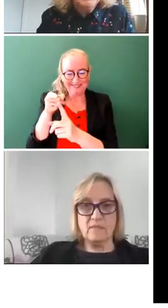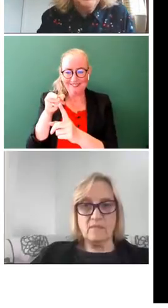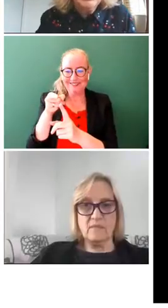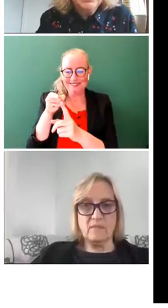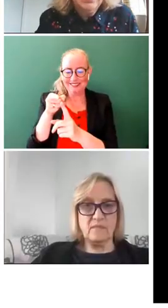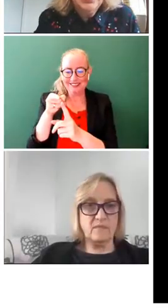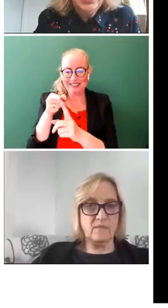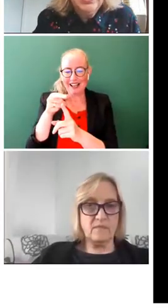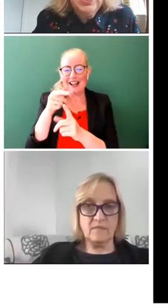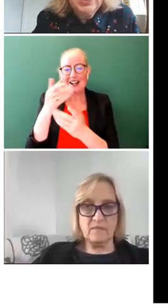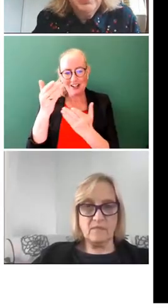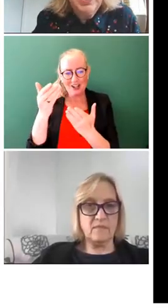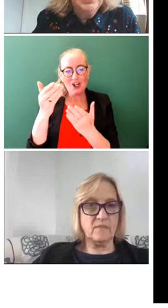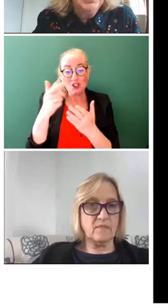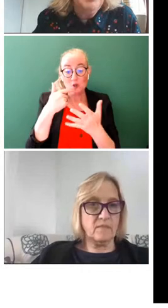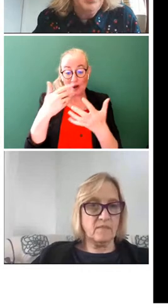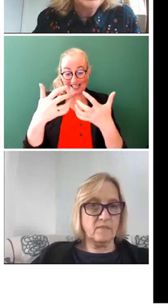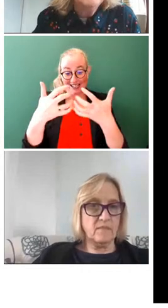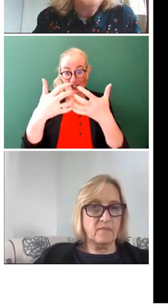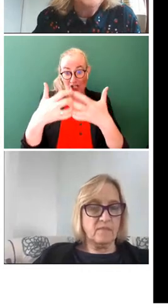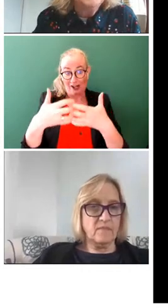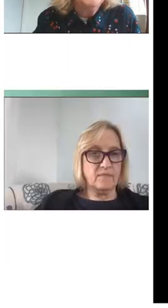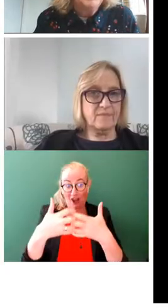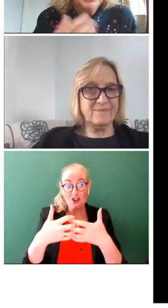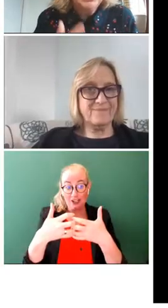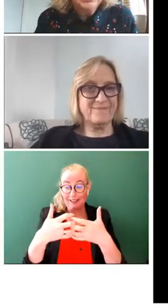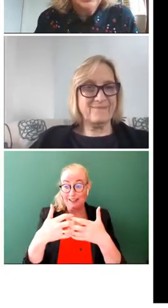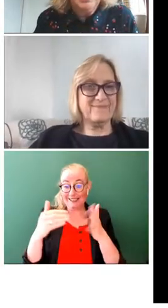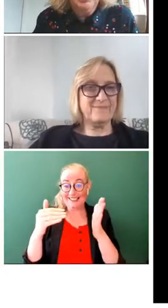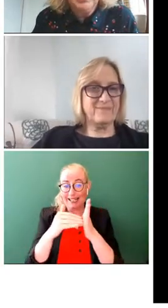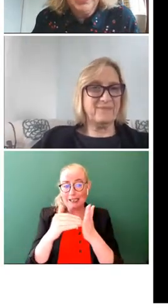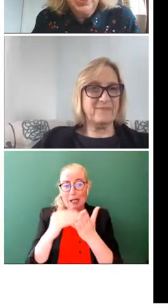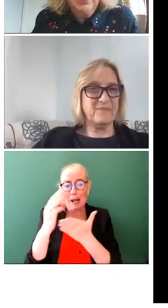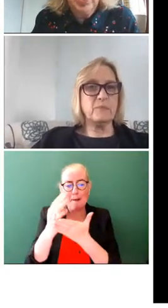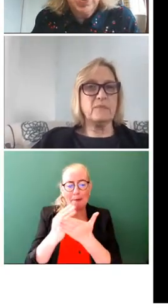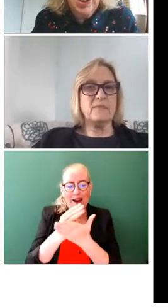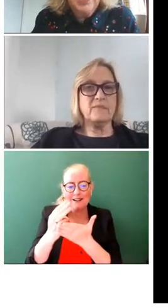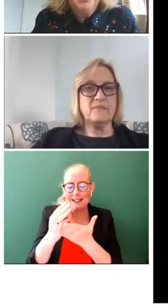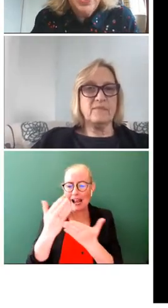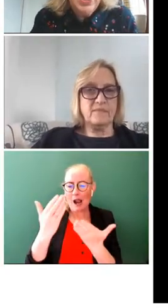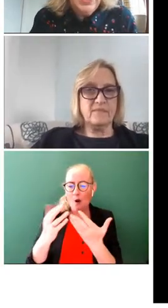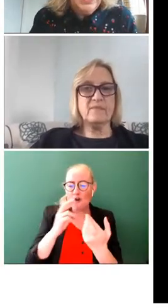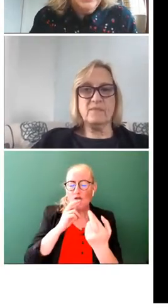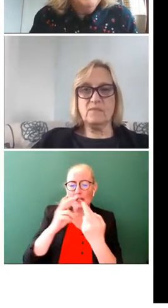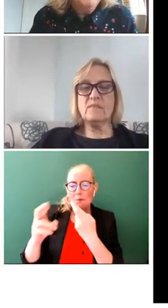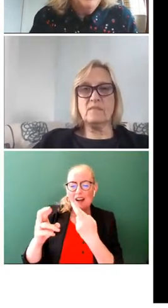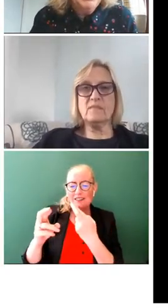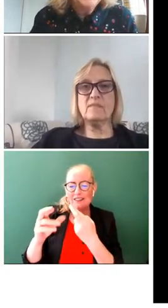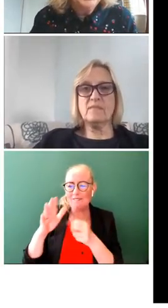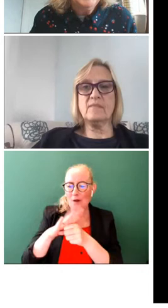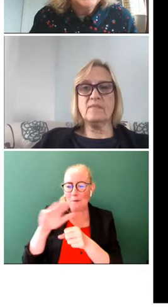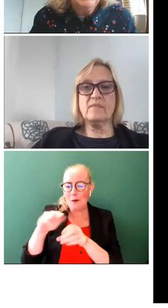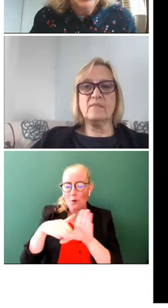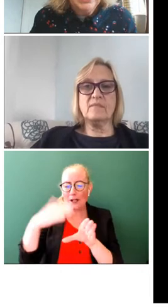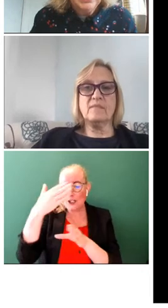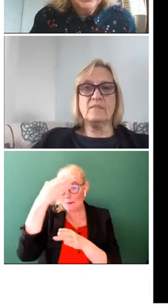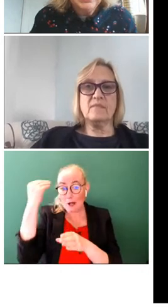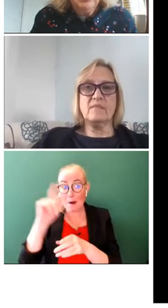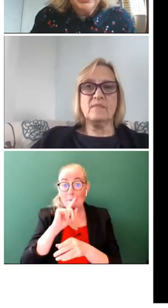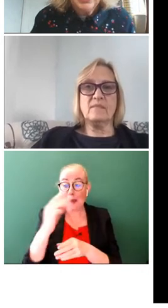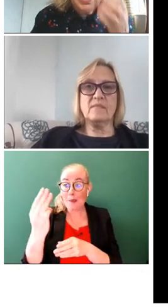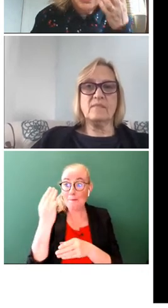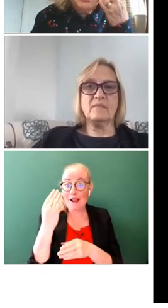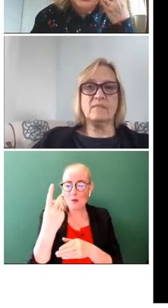And I suppose while technology has been a part of the response to people with dementia for some time, the past year has